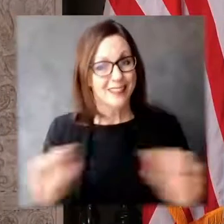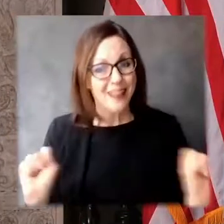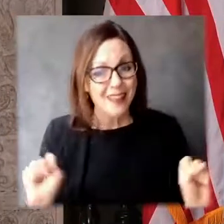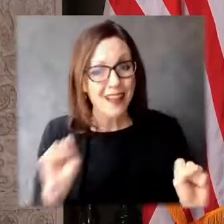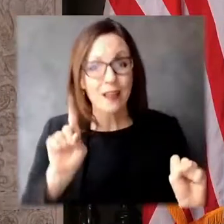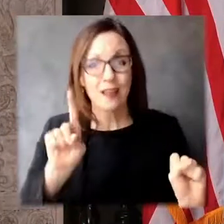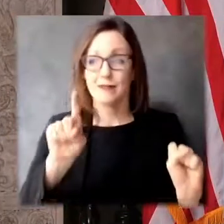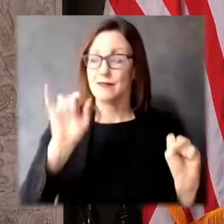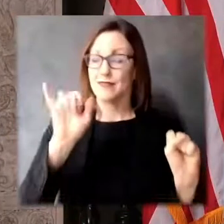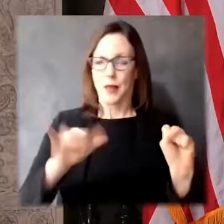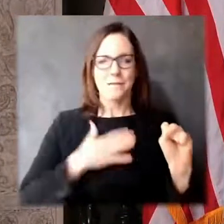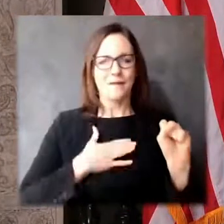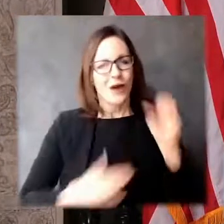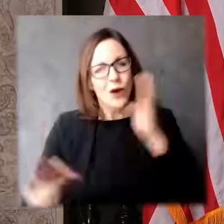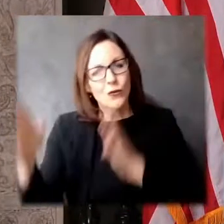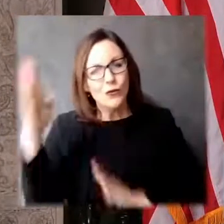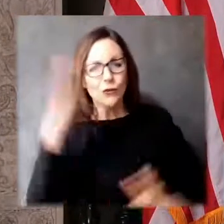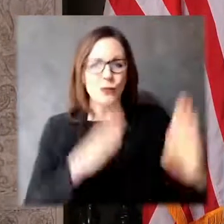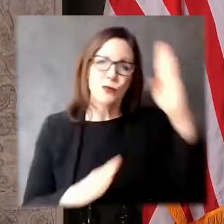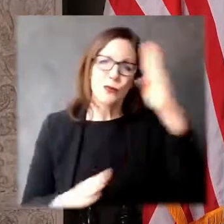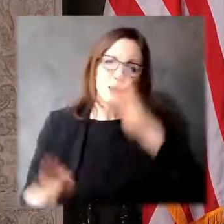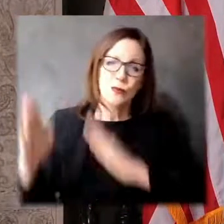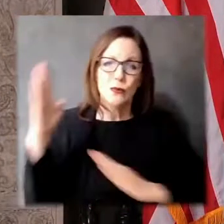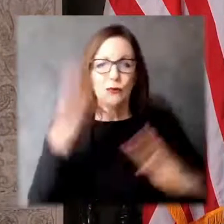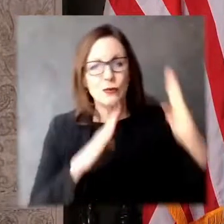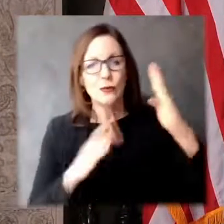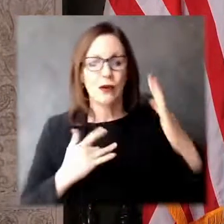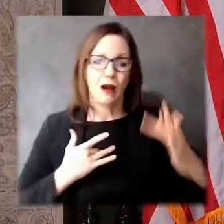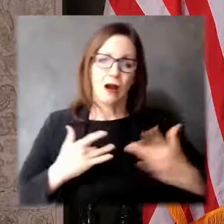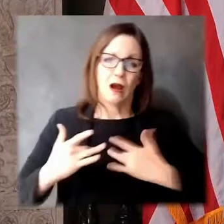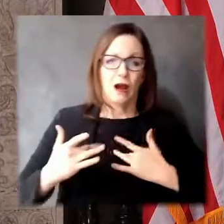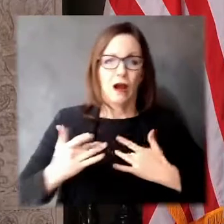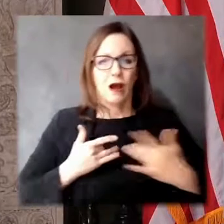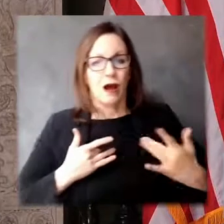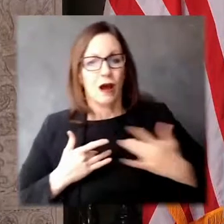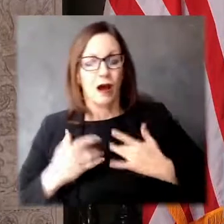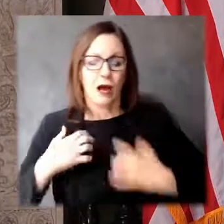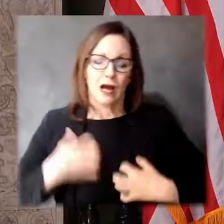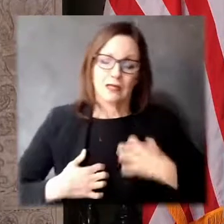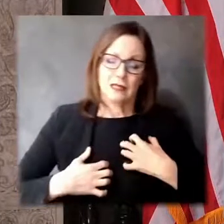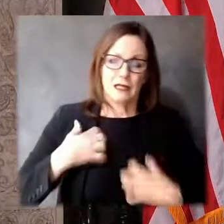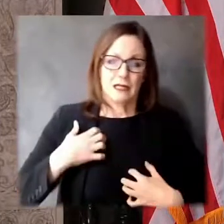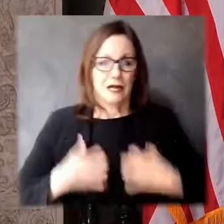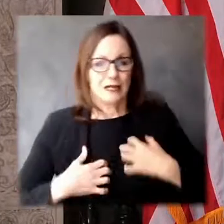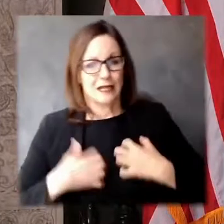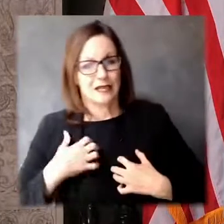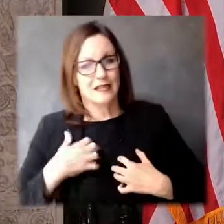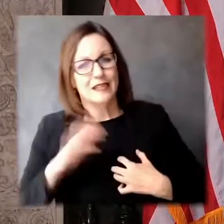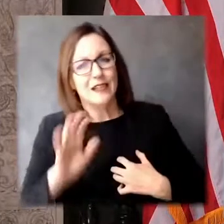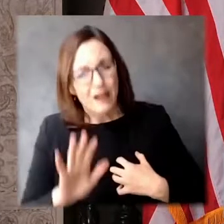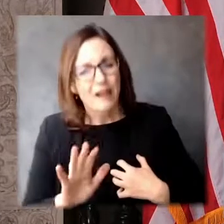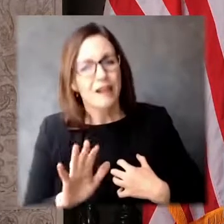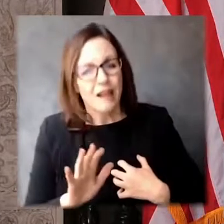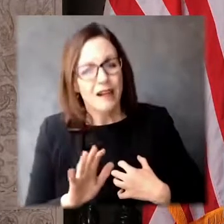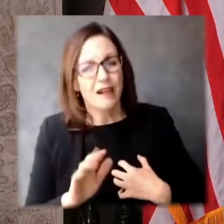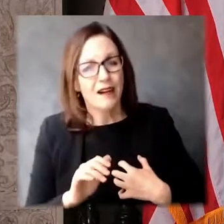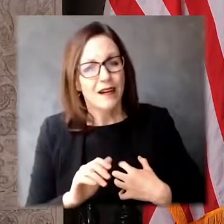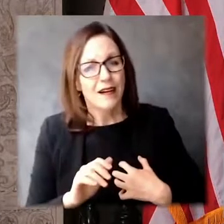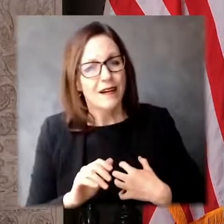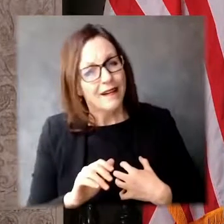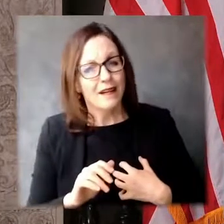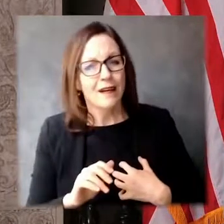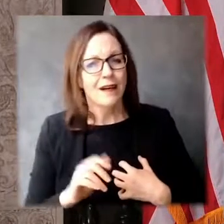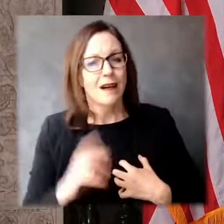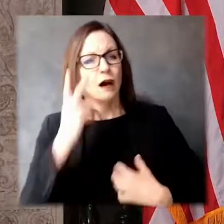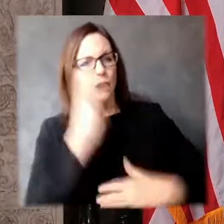you're watching tonight, filled with a year's worth of worry, I know you're also wondering whether we can claw out of this crisis, where